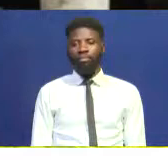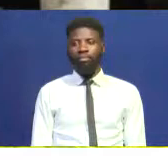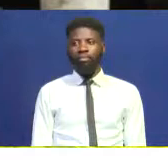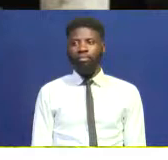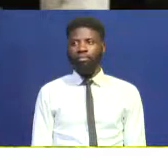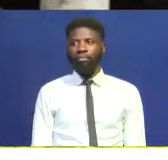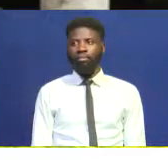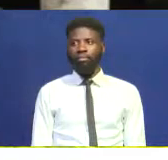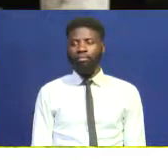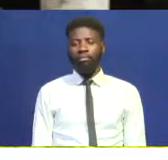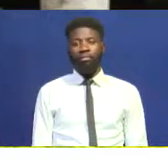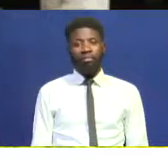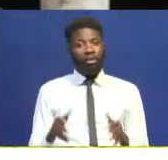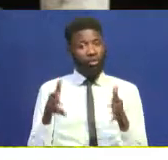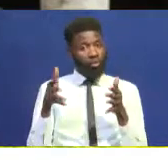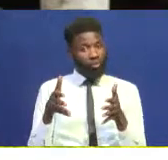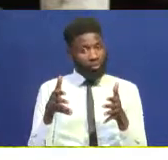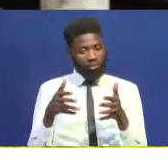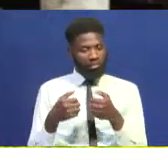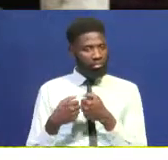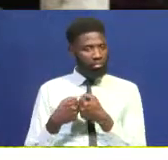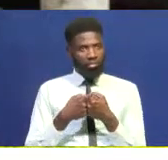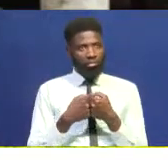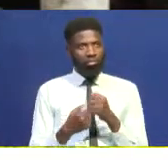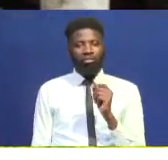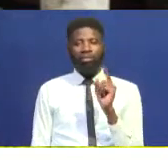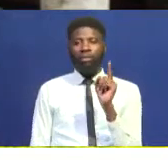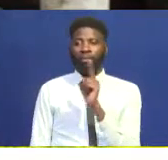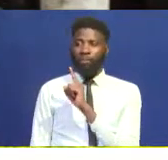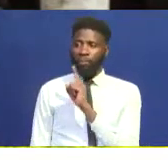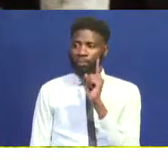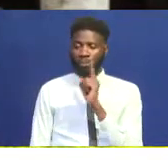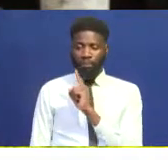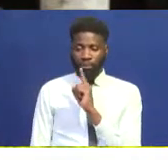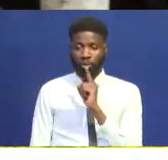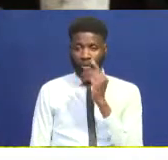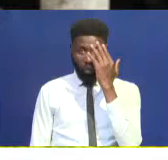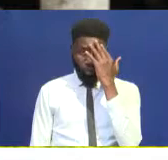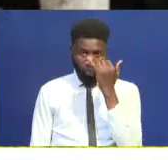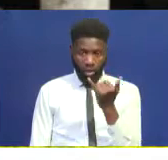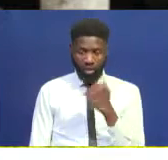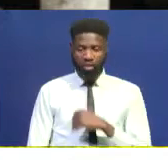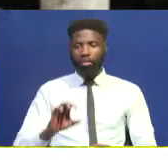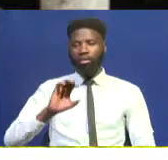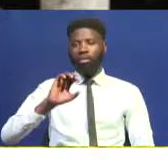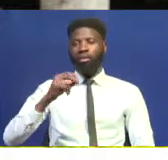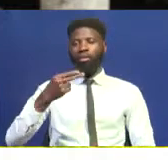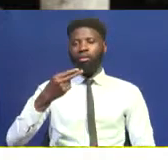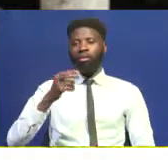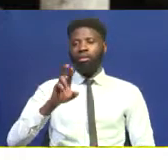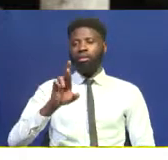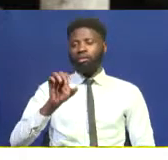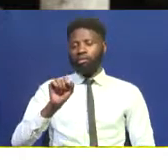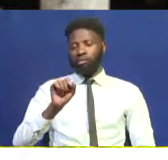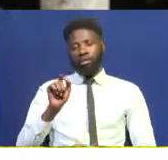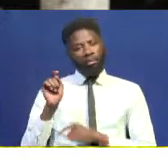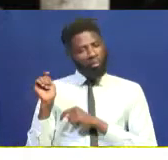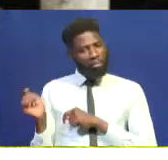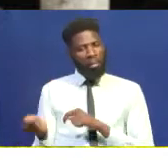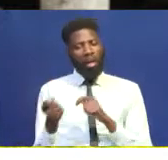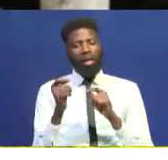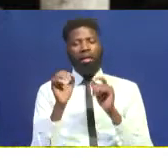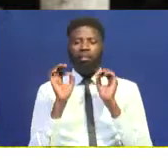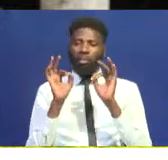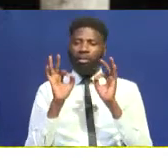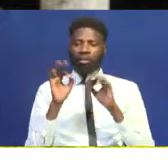Today was quite a tough day because Chris really played some amazing golf. I just had to keep my head level and make sure